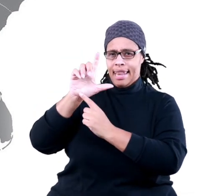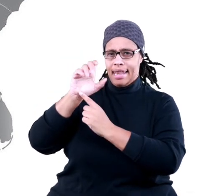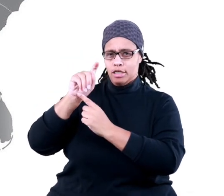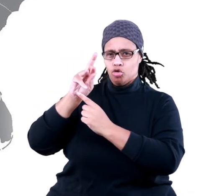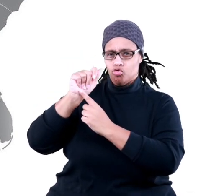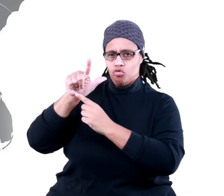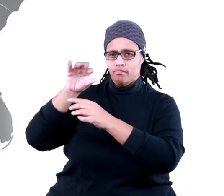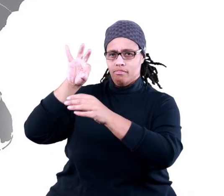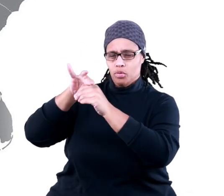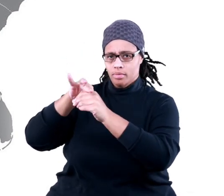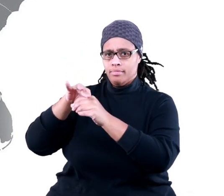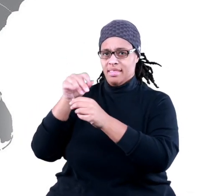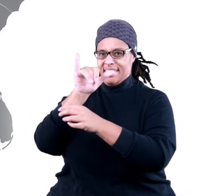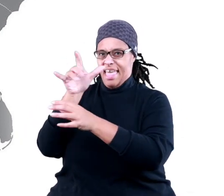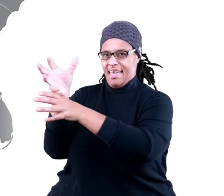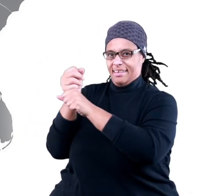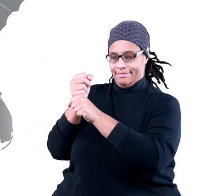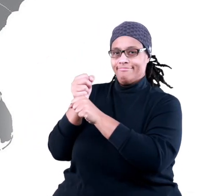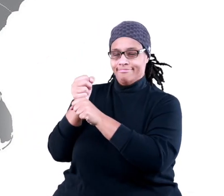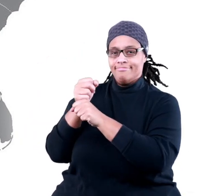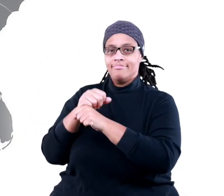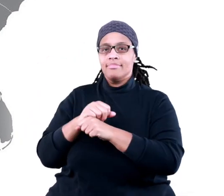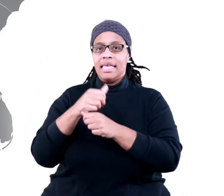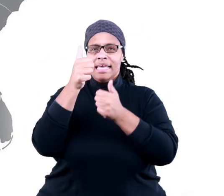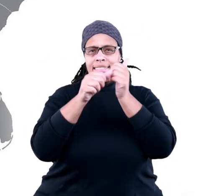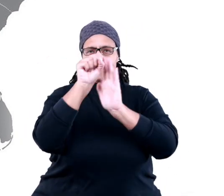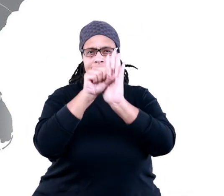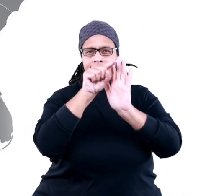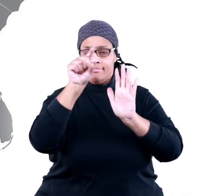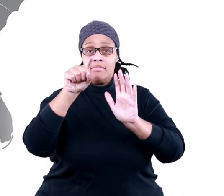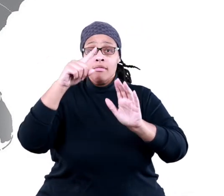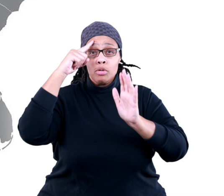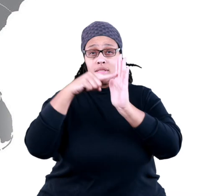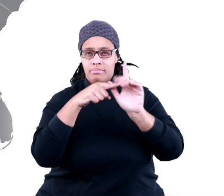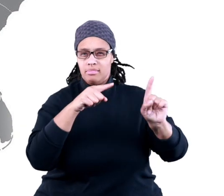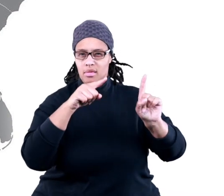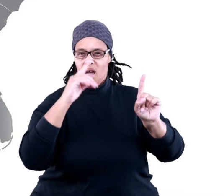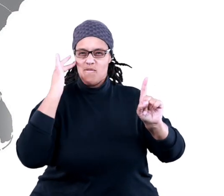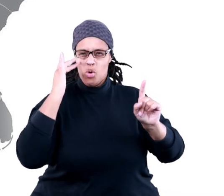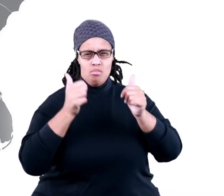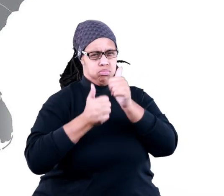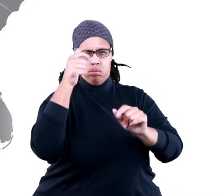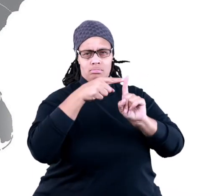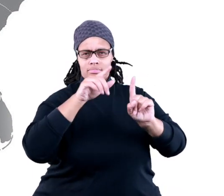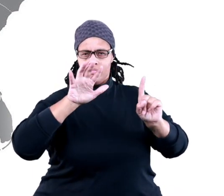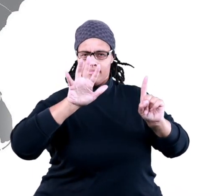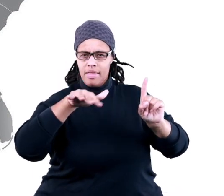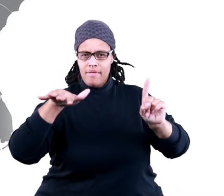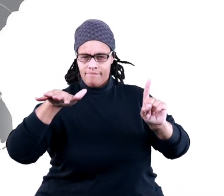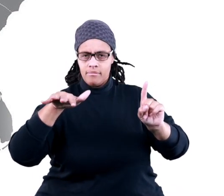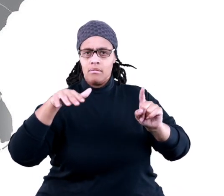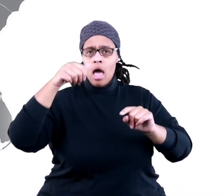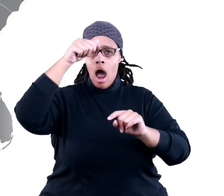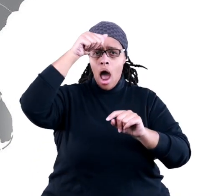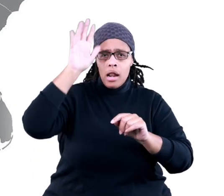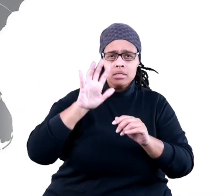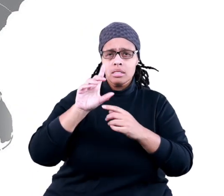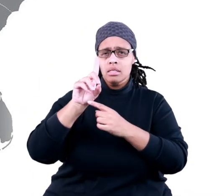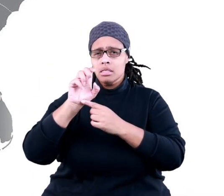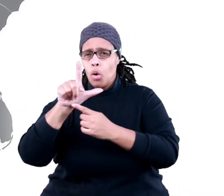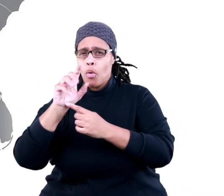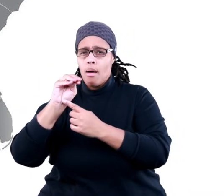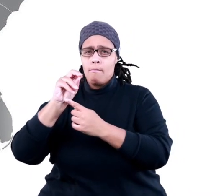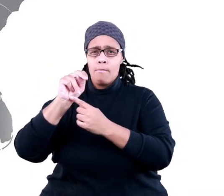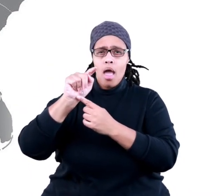votes. Each state has a certain number of electors. California has the most, with 55, while